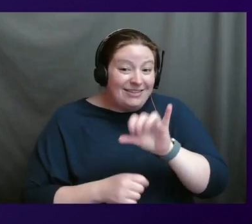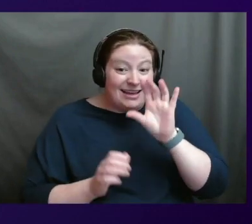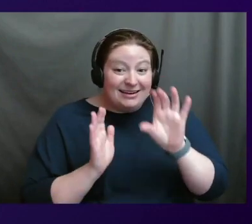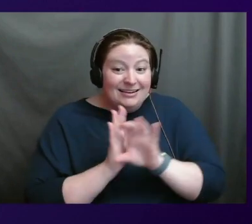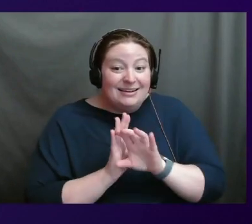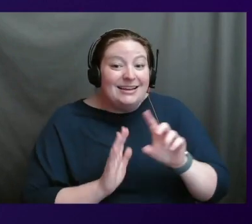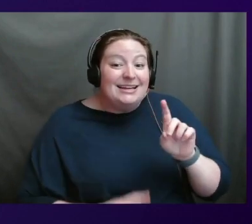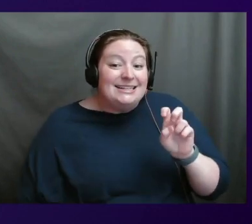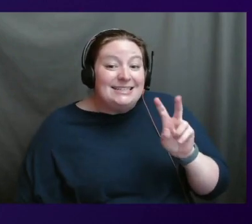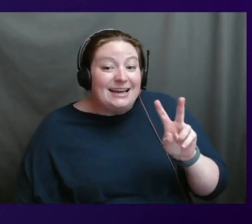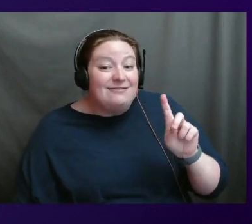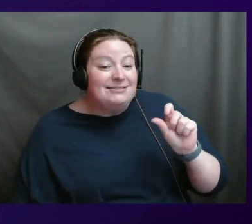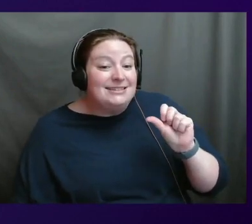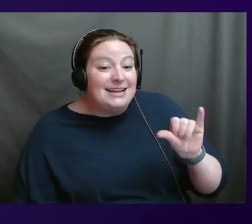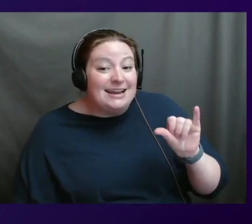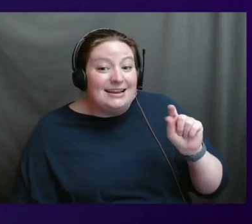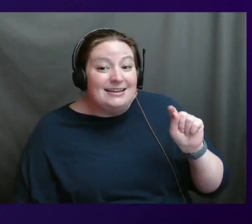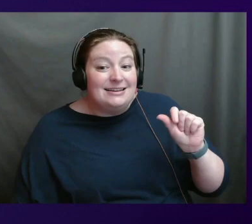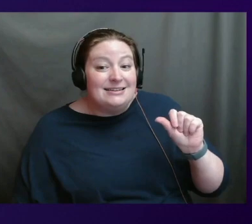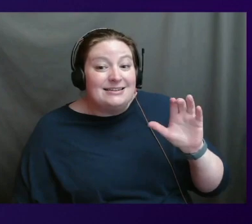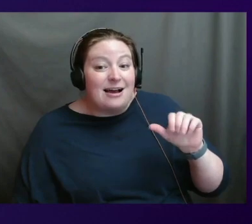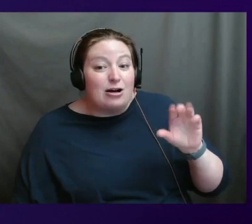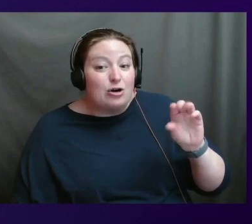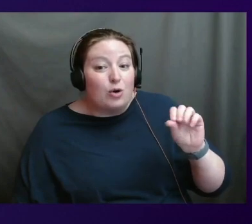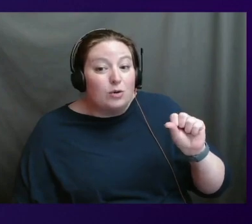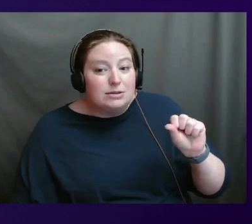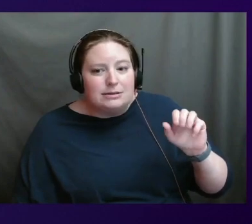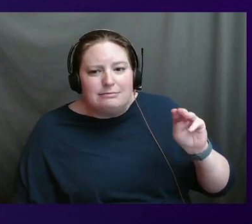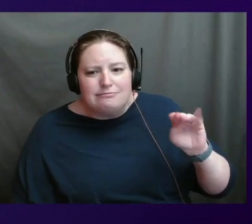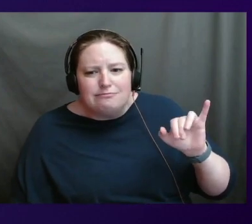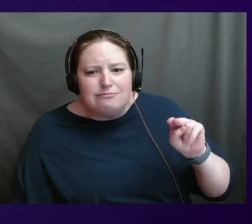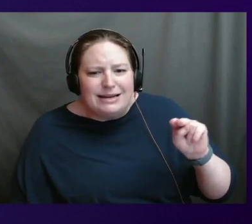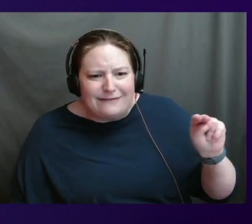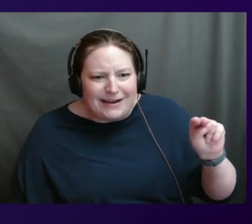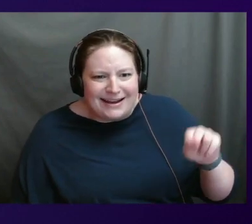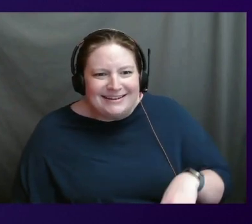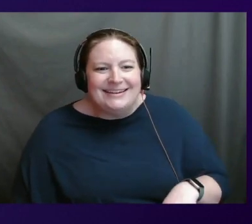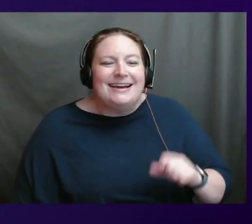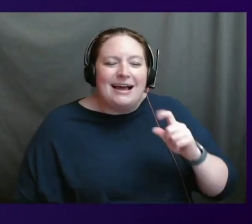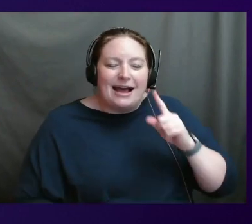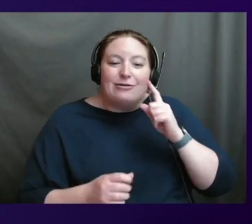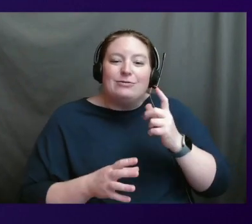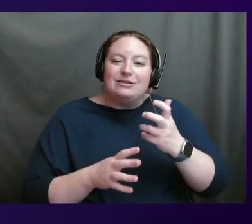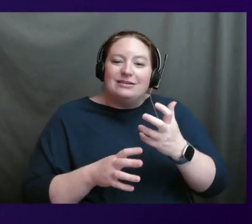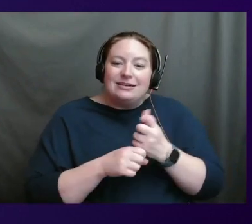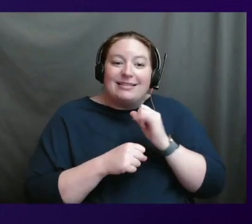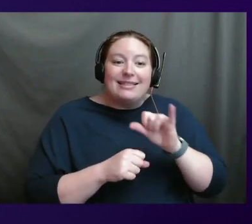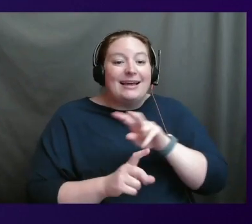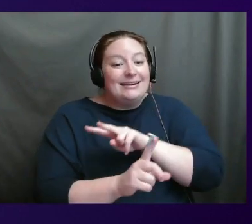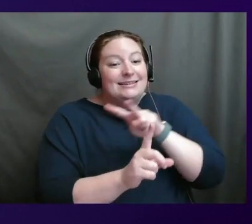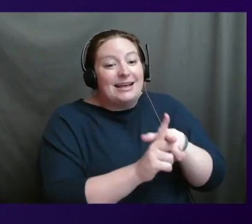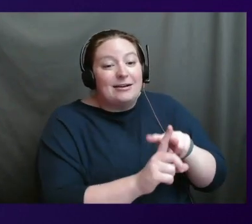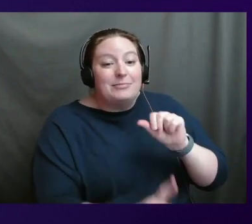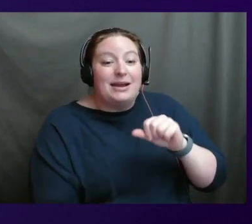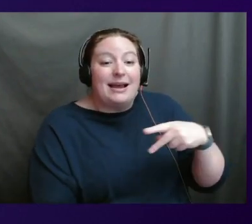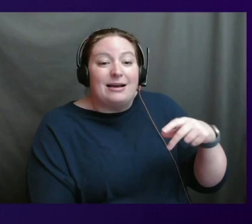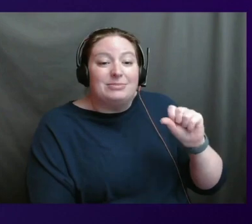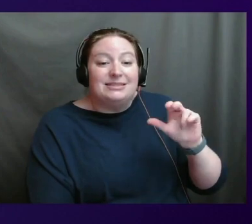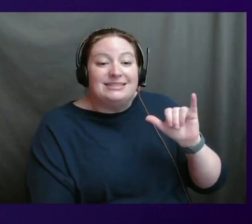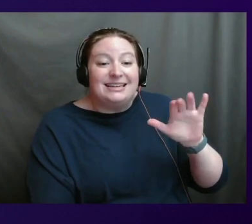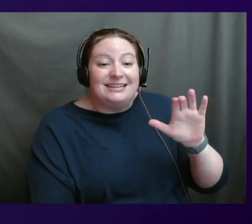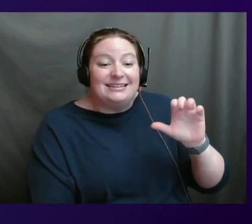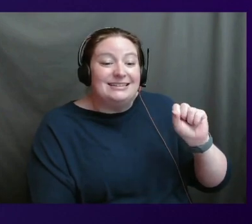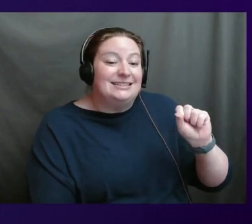tacos minified. Then I'm taking that, and I'm going to assign that on my AppSync schema. So now my API has a way